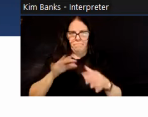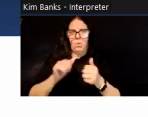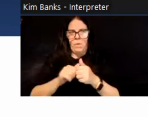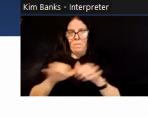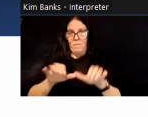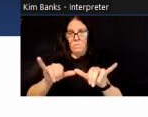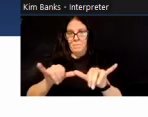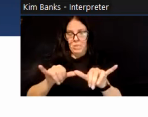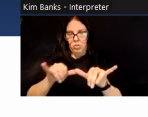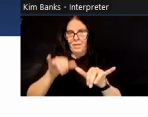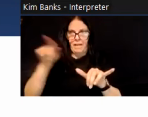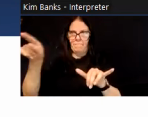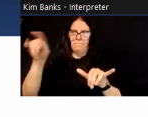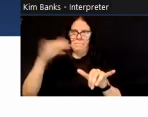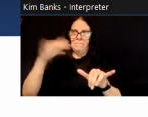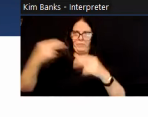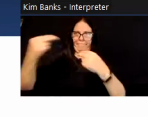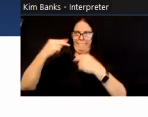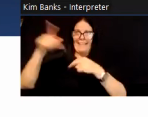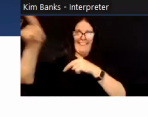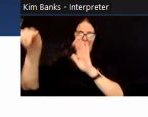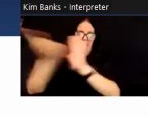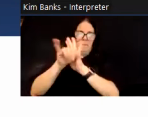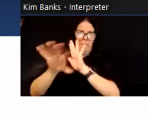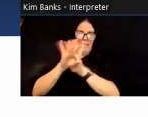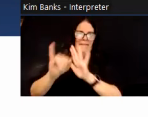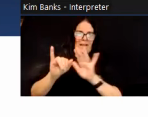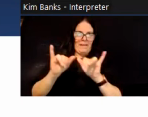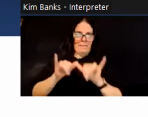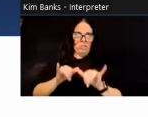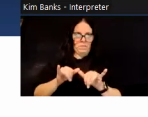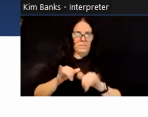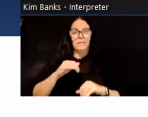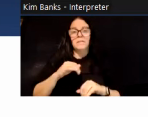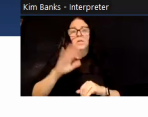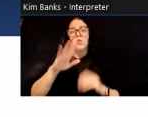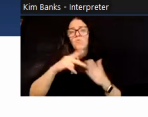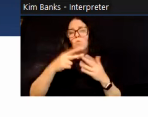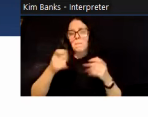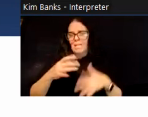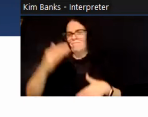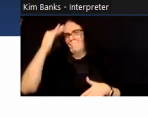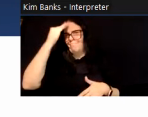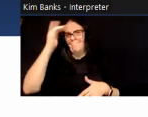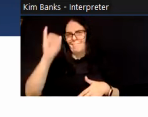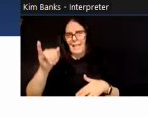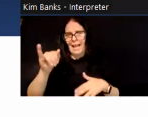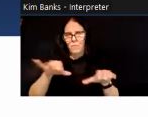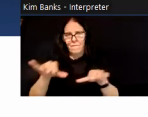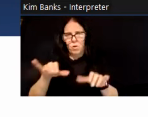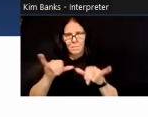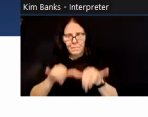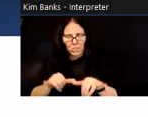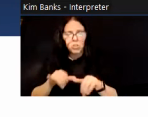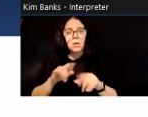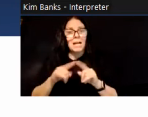measures that they identify. Your program manager will be very familiar with those performance measures, but what we want to